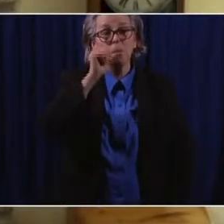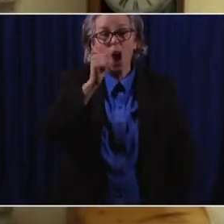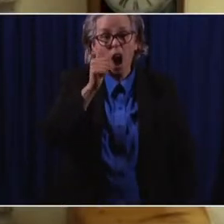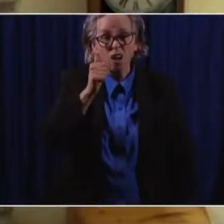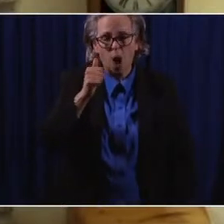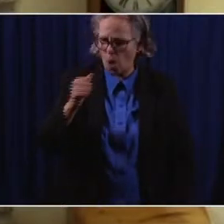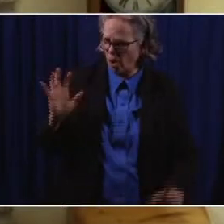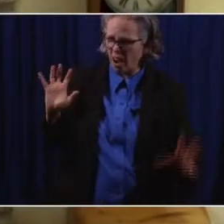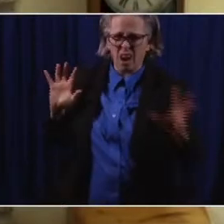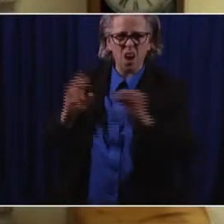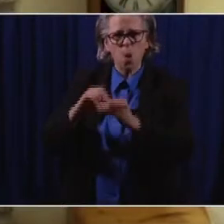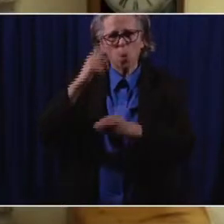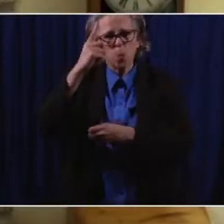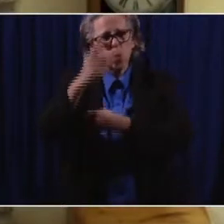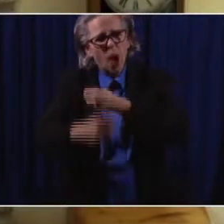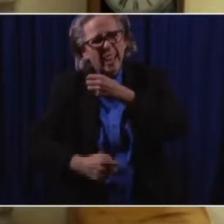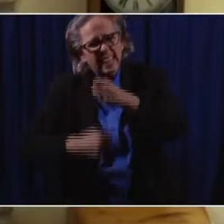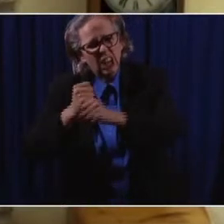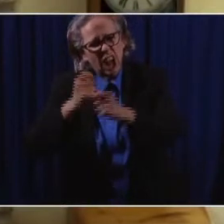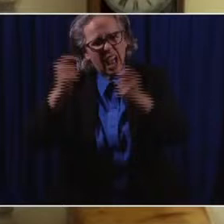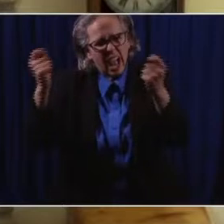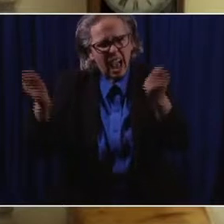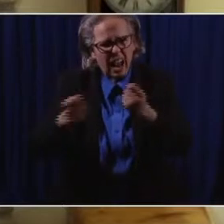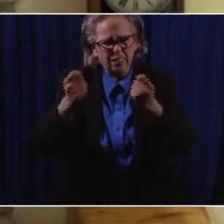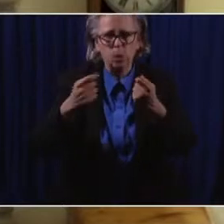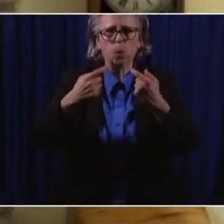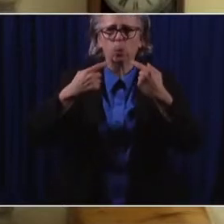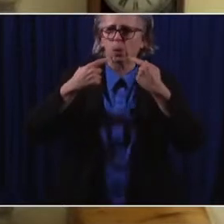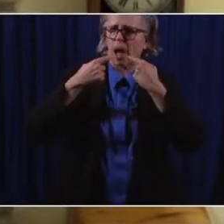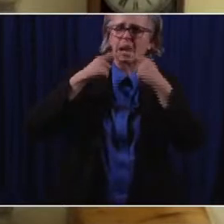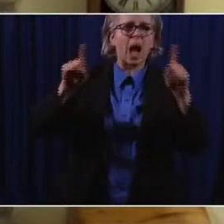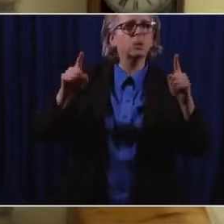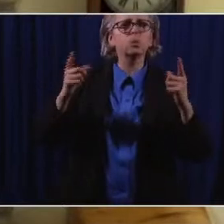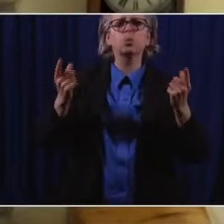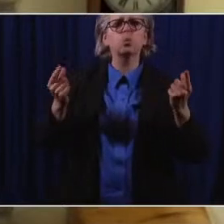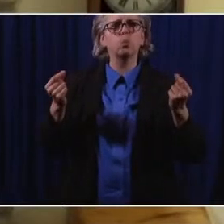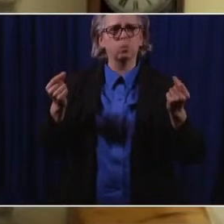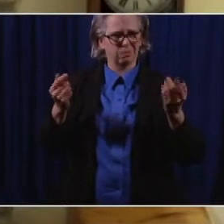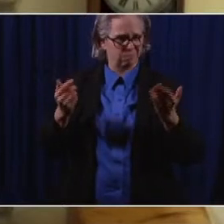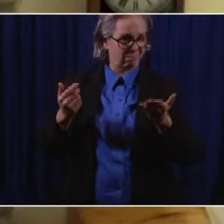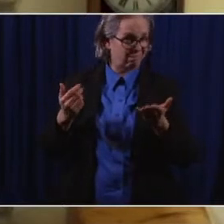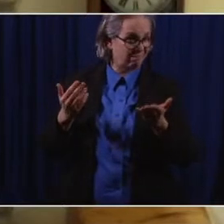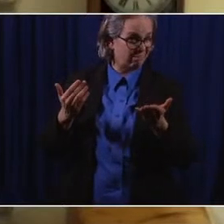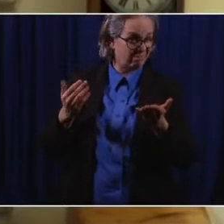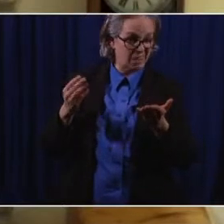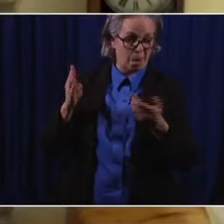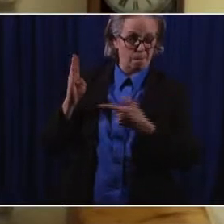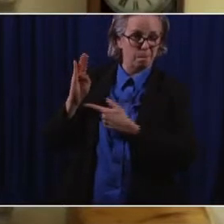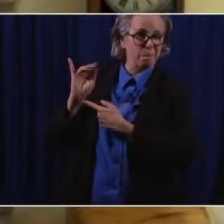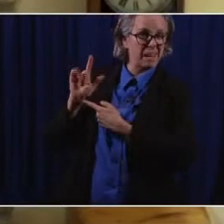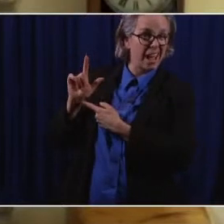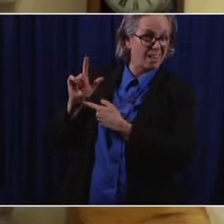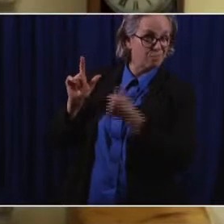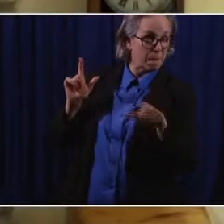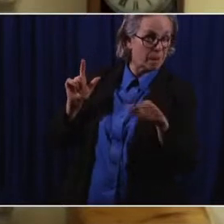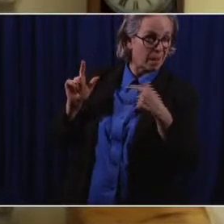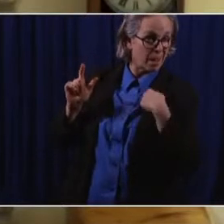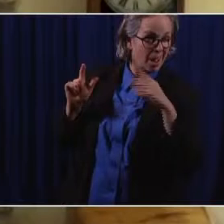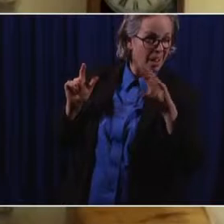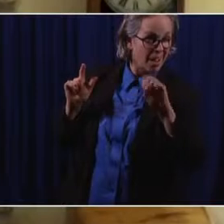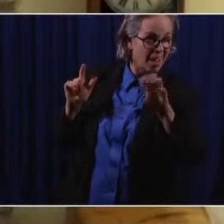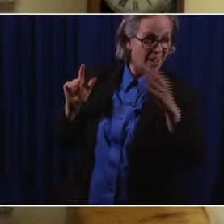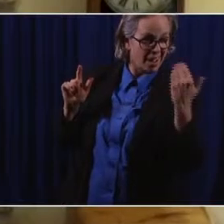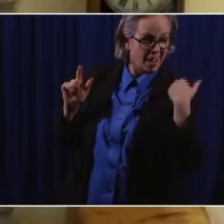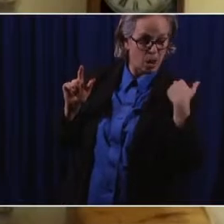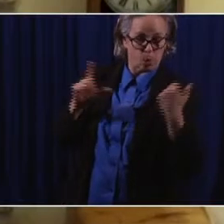announced legislation to help local law enforcement, to help prosecutors, to help judges get tougher on those relatively